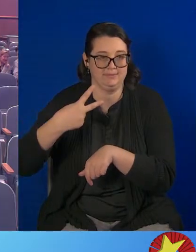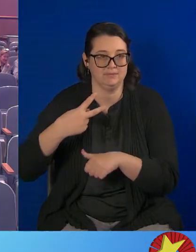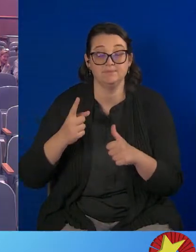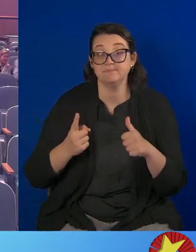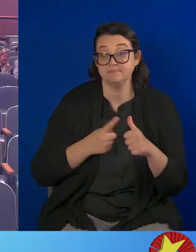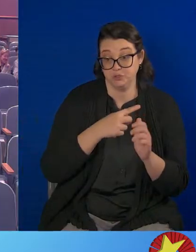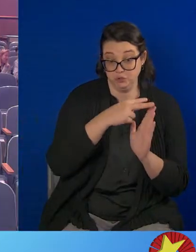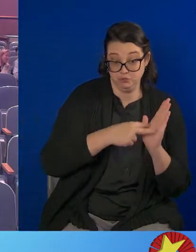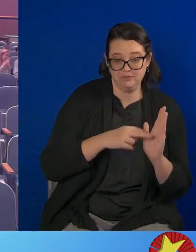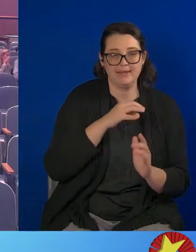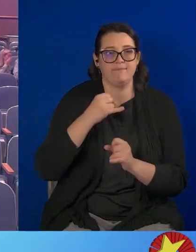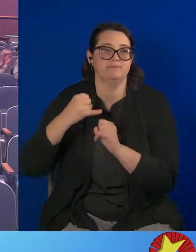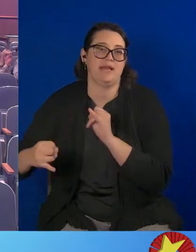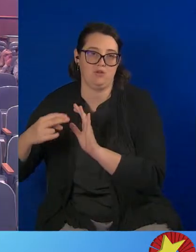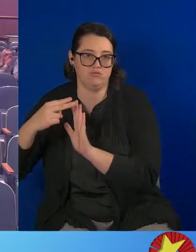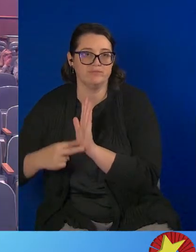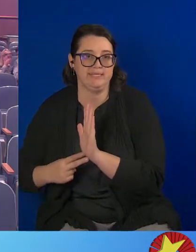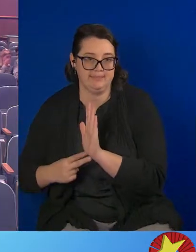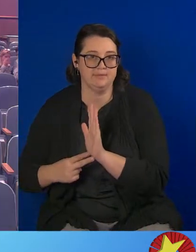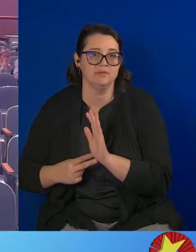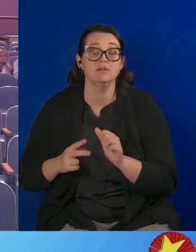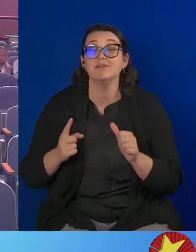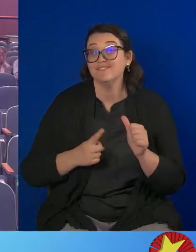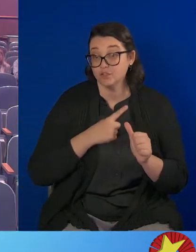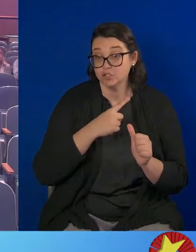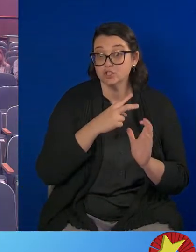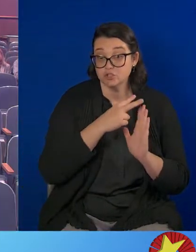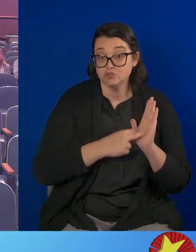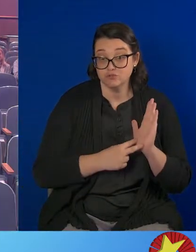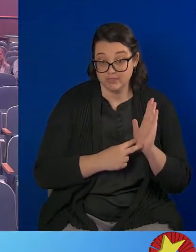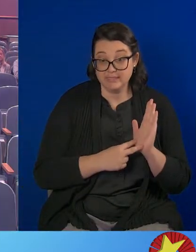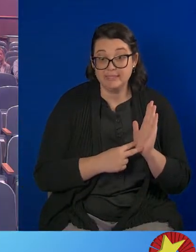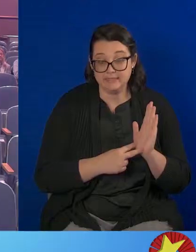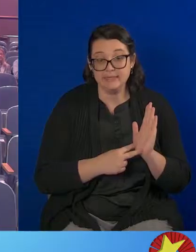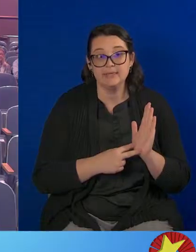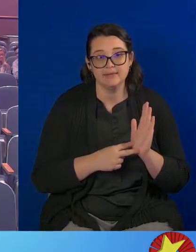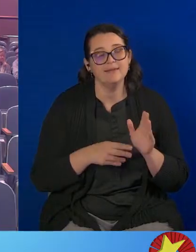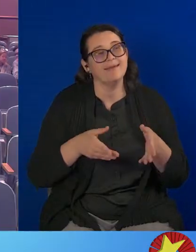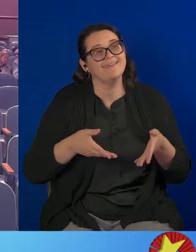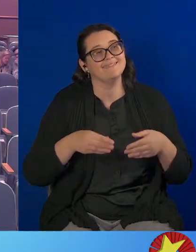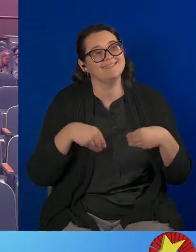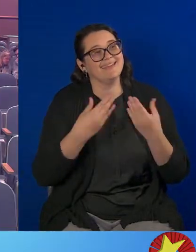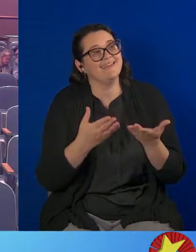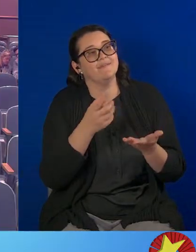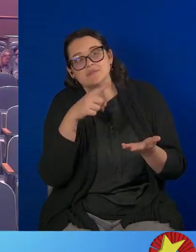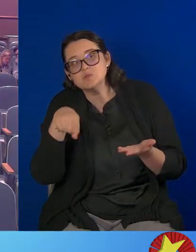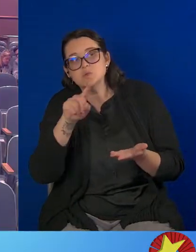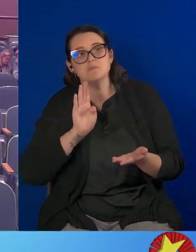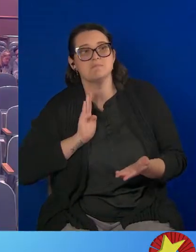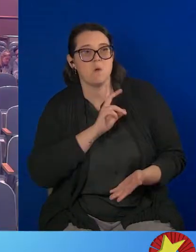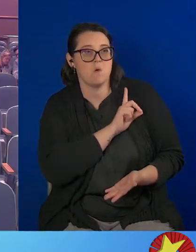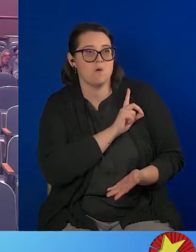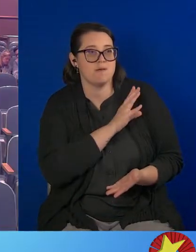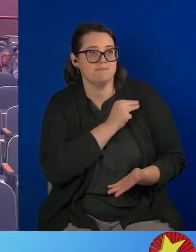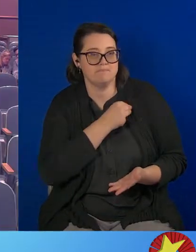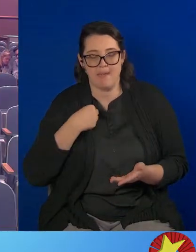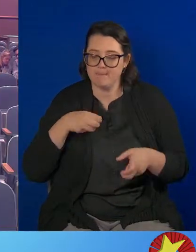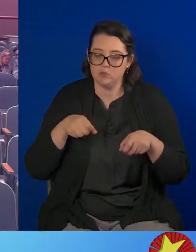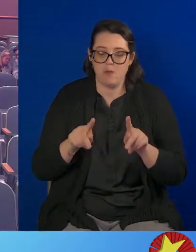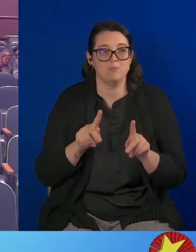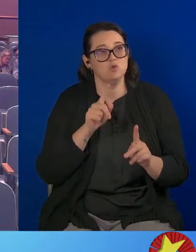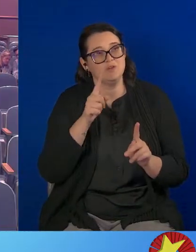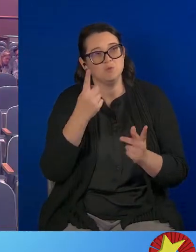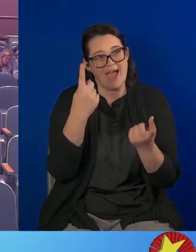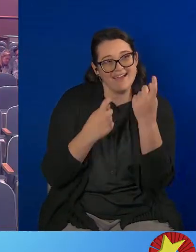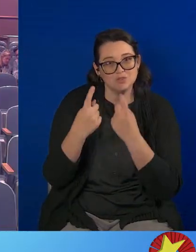and a final read, and the first read is to give the opportunity for board members to ask questions and